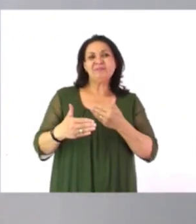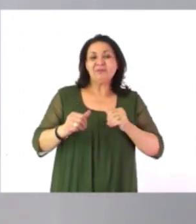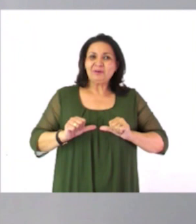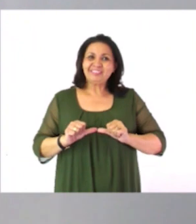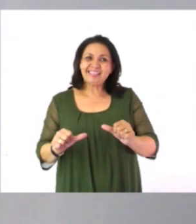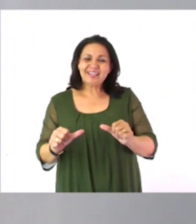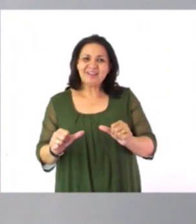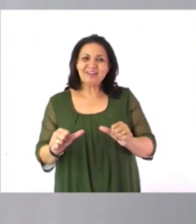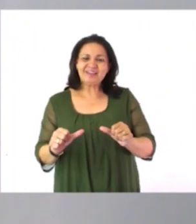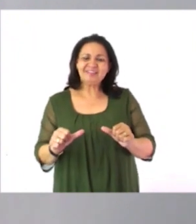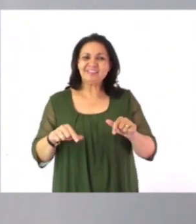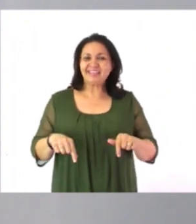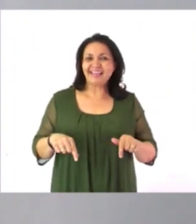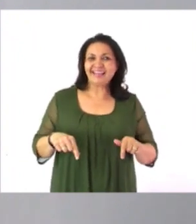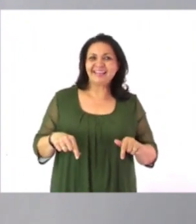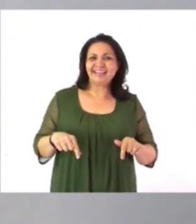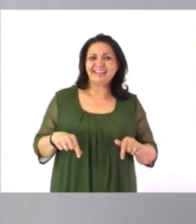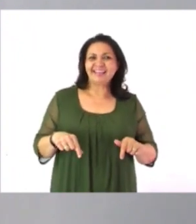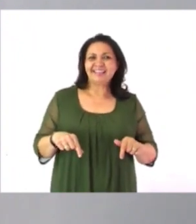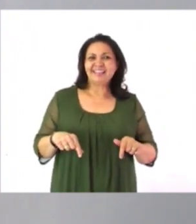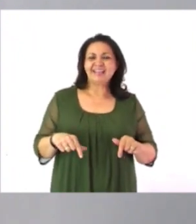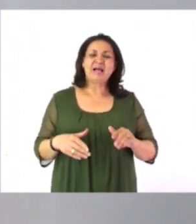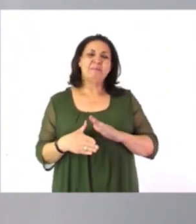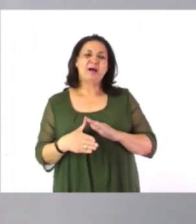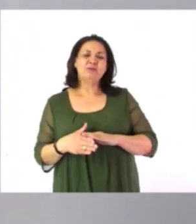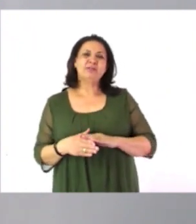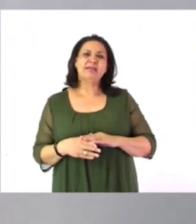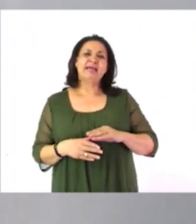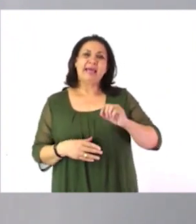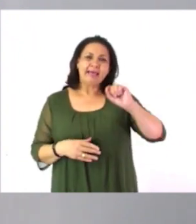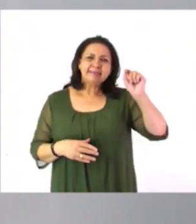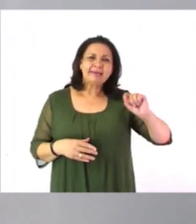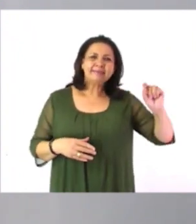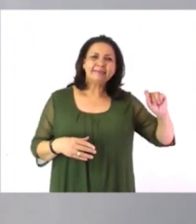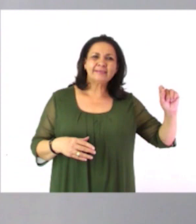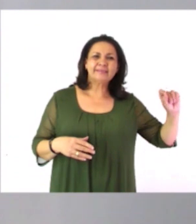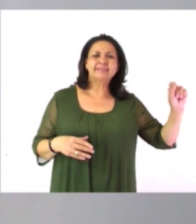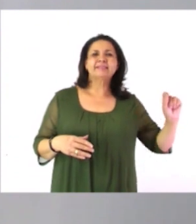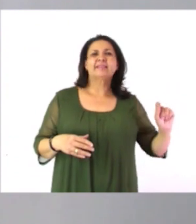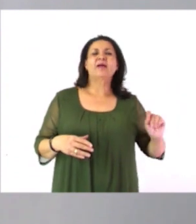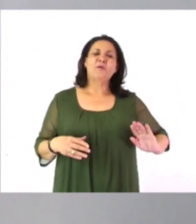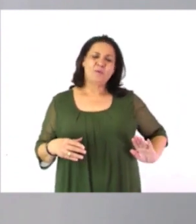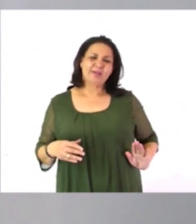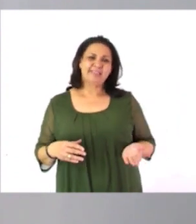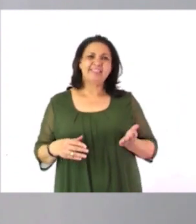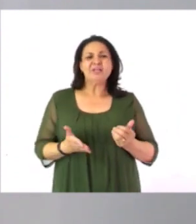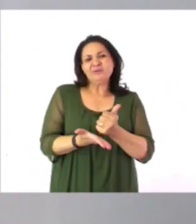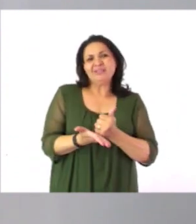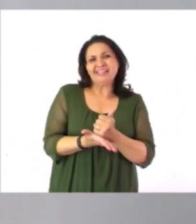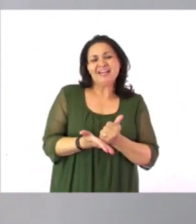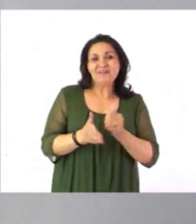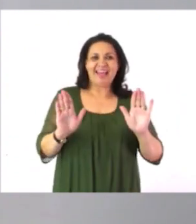on with the lesson of today, which will be handwriting and how we have to write, I want us to sanitize our